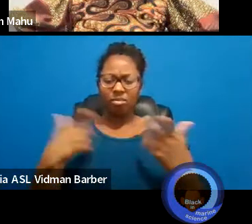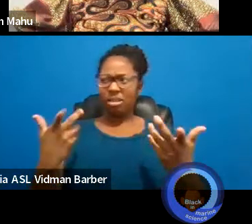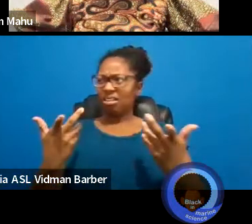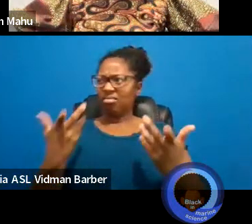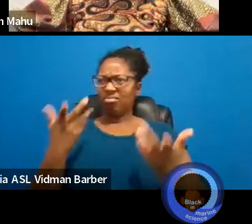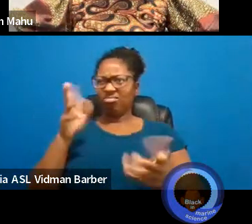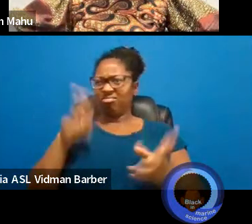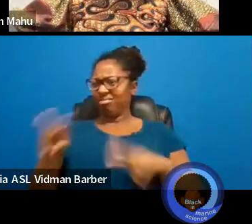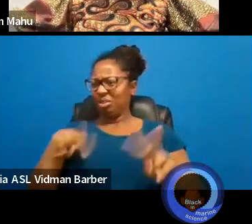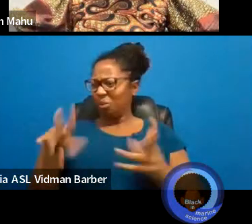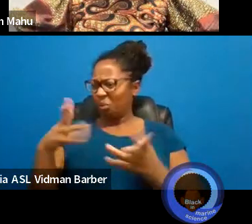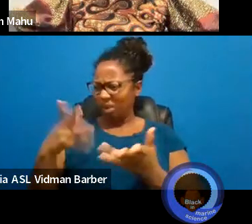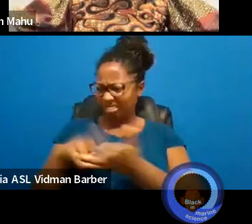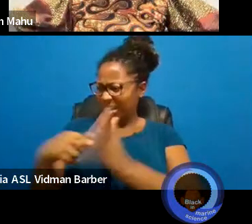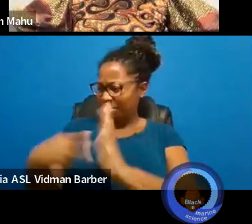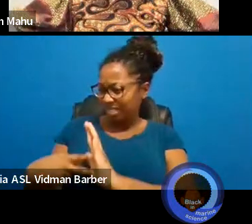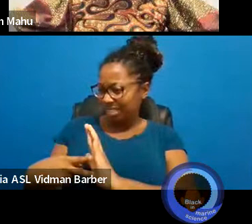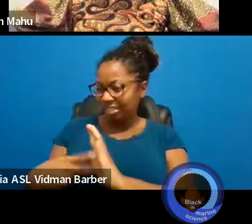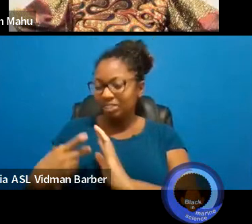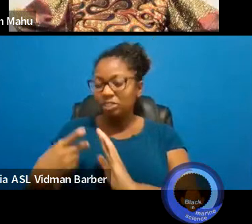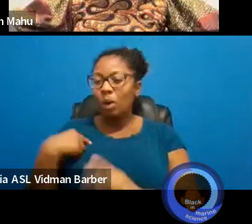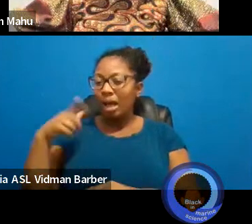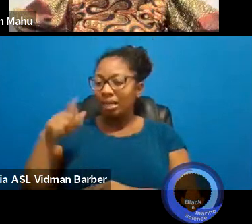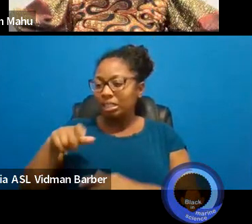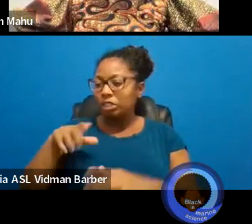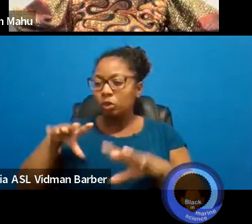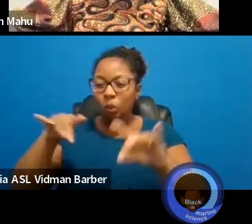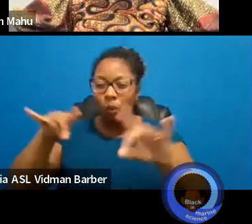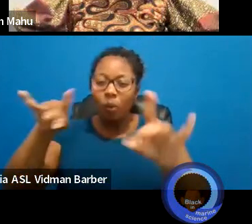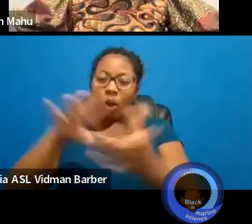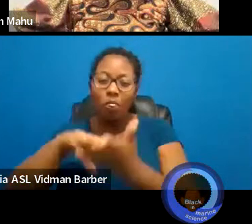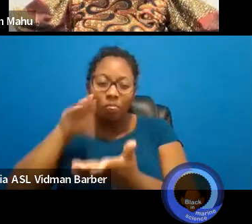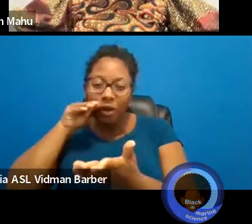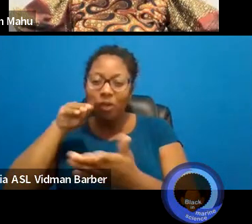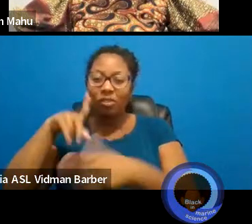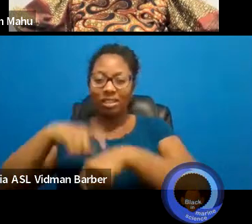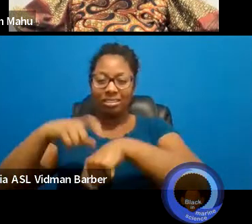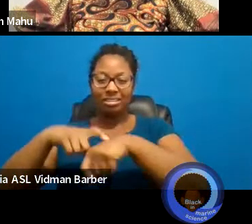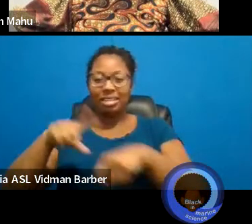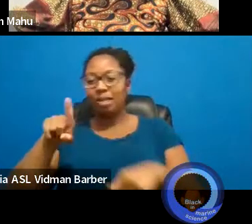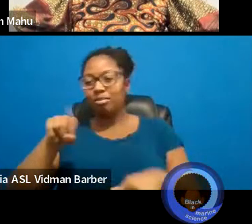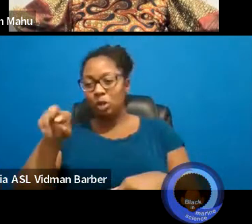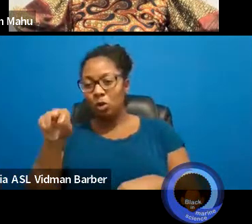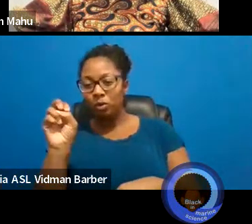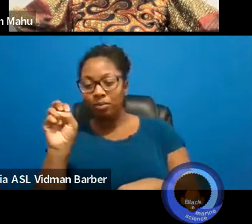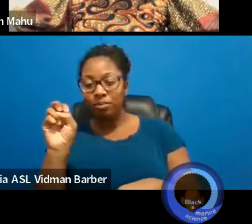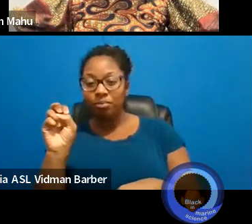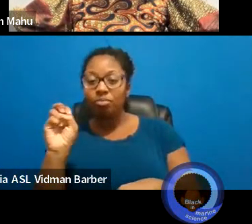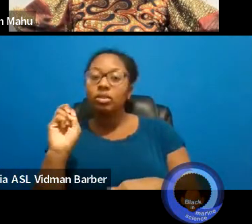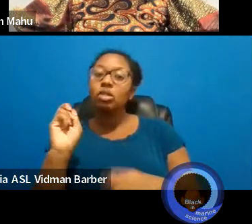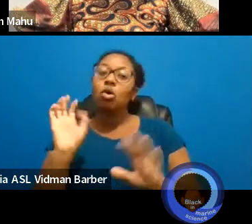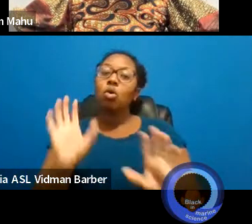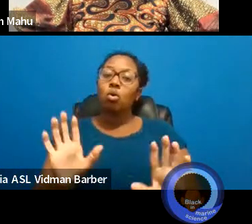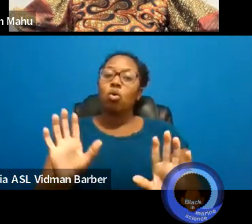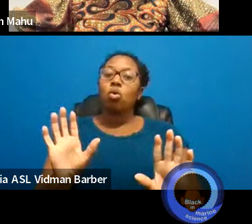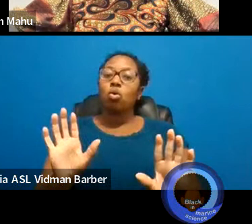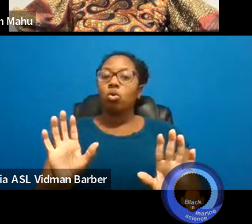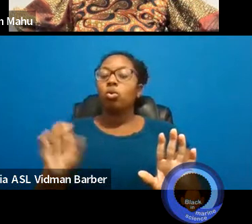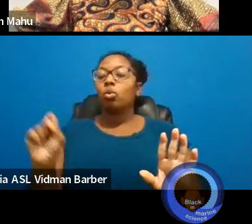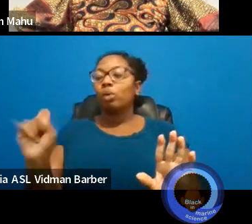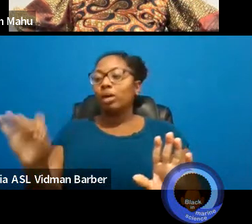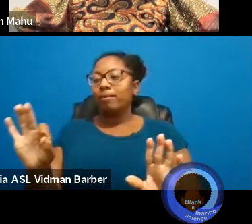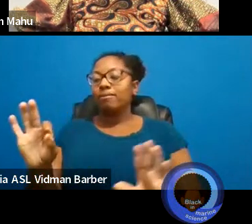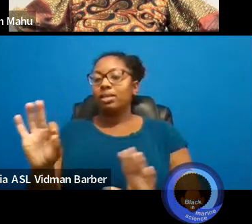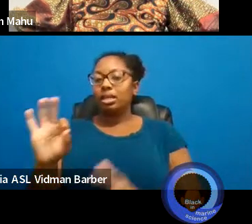me. And I think as time went on, I found solutions for those challenges. And basically, I was like, okay, if it's night